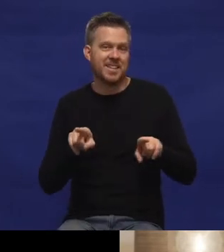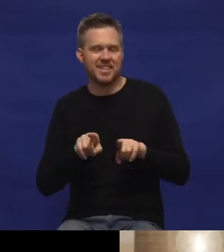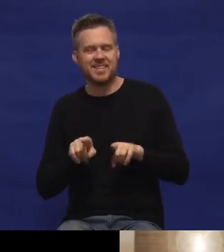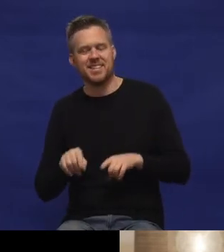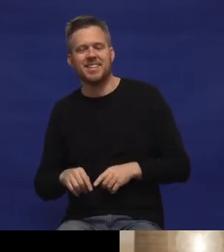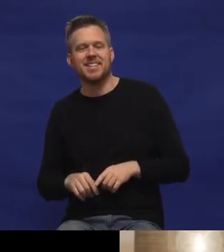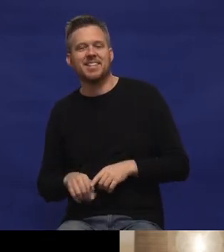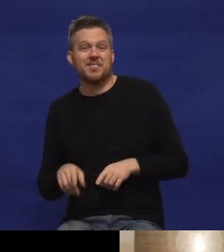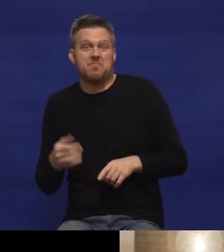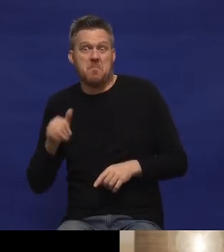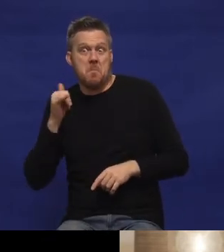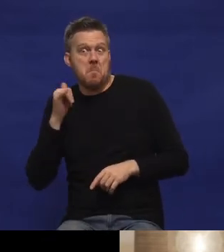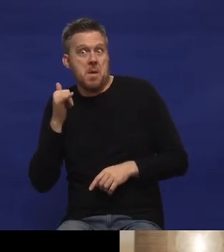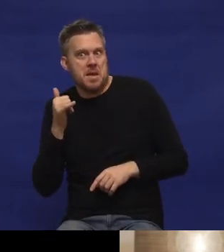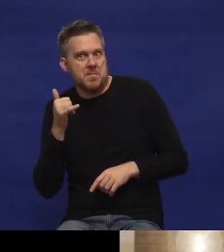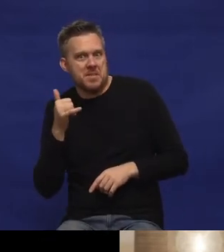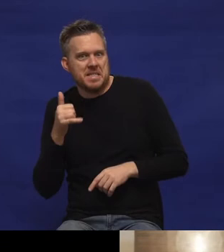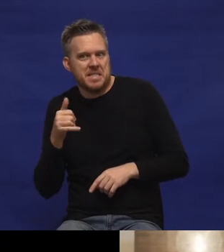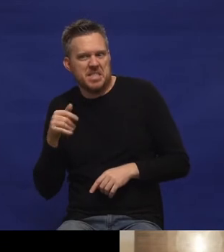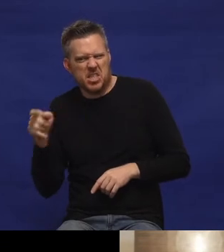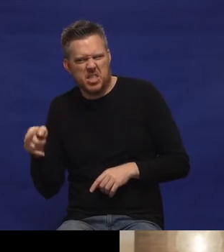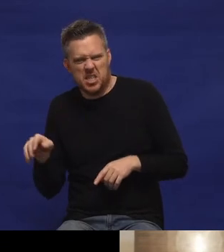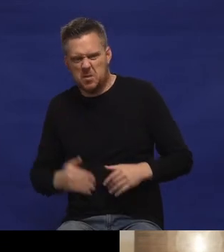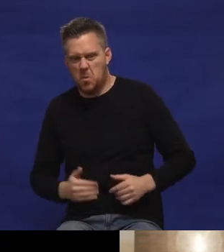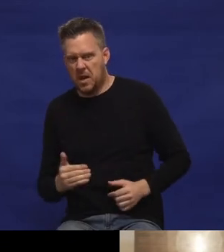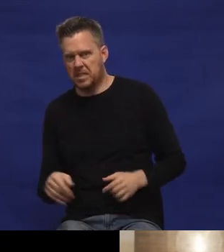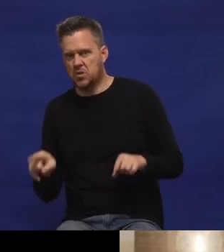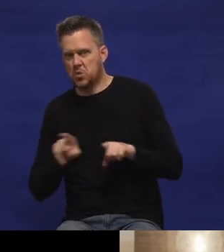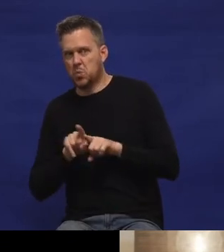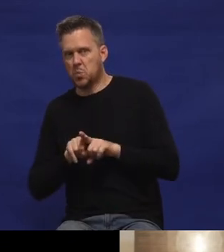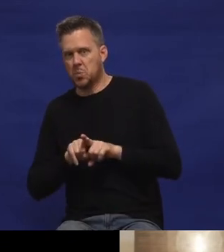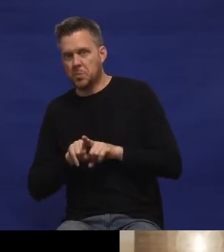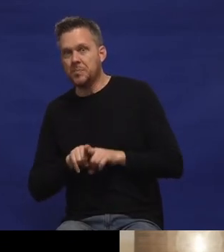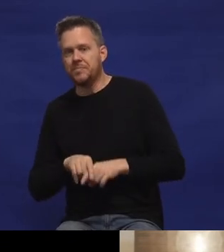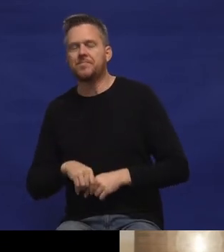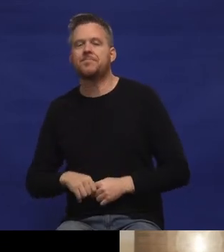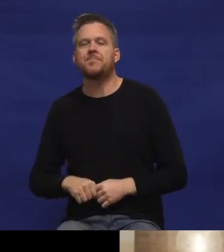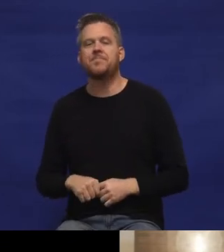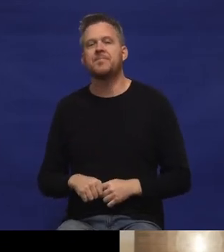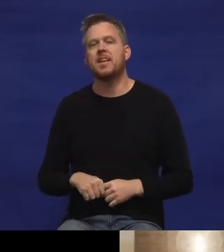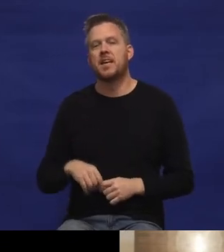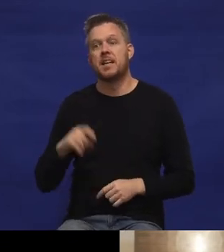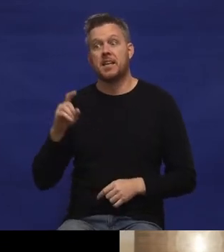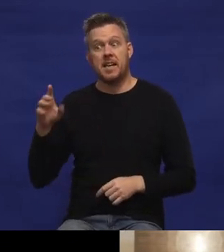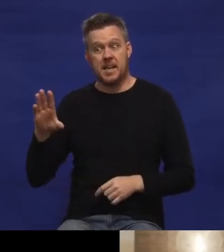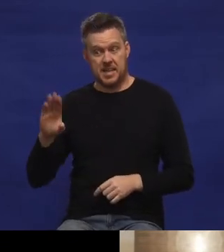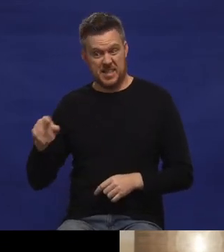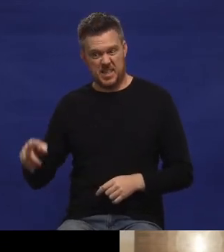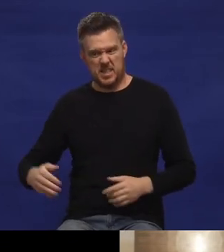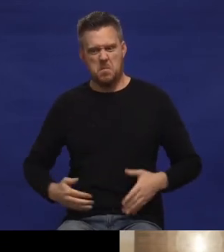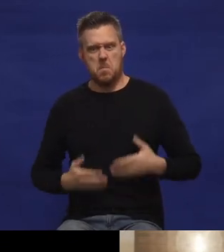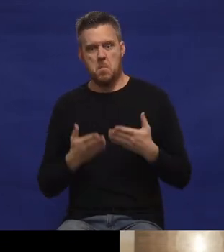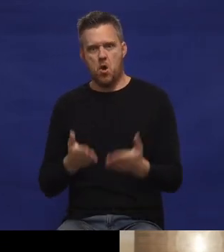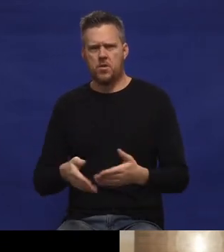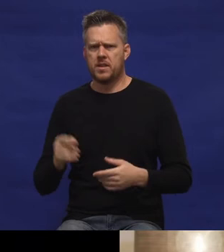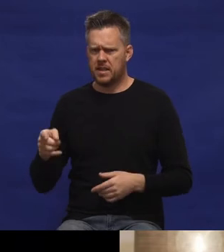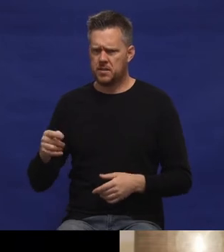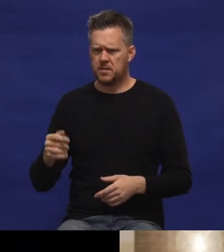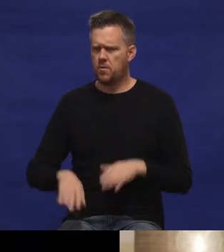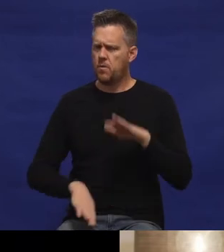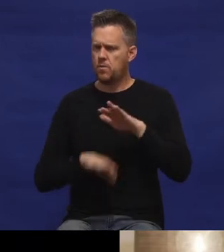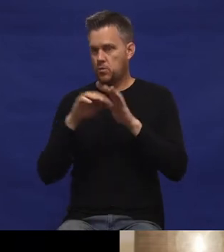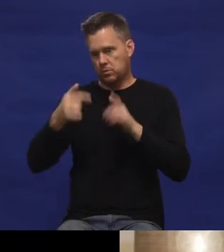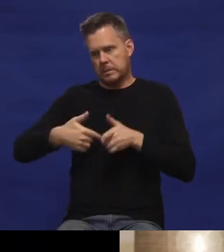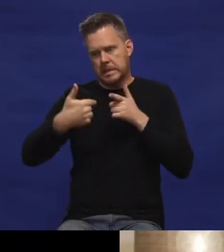Discovery Channel, that maybe, just maybe, Eve was pregnant. But of course, when she gave birth, that would have been a